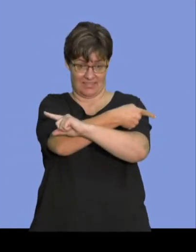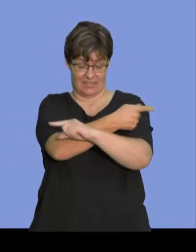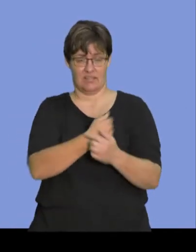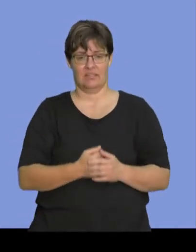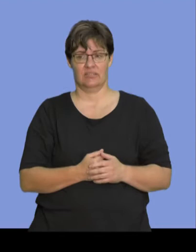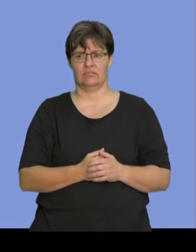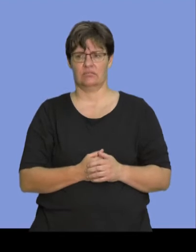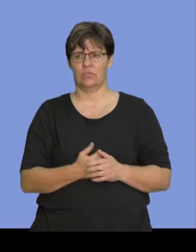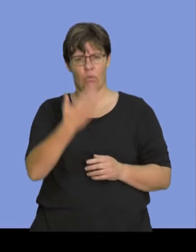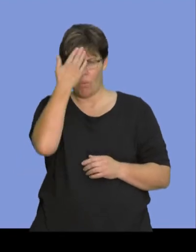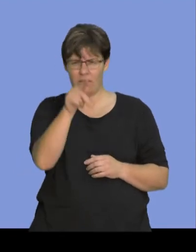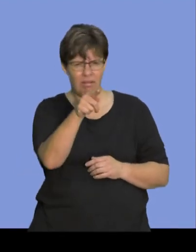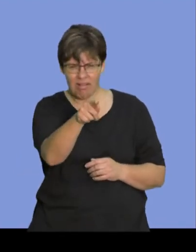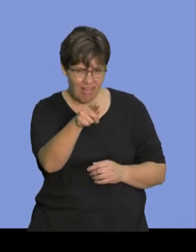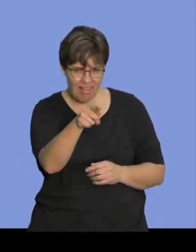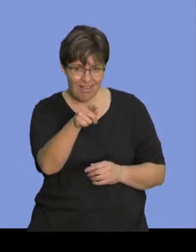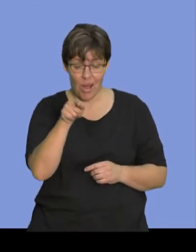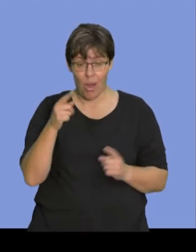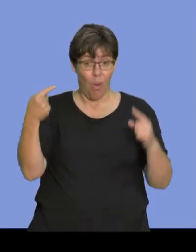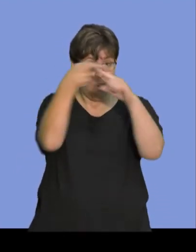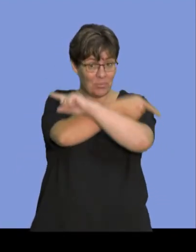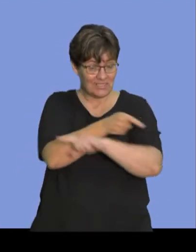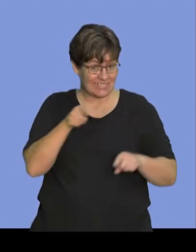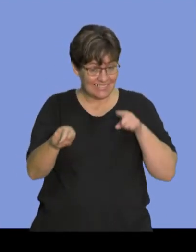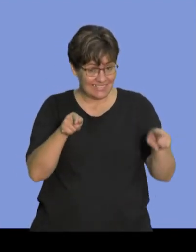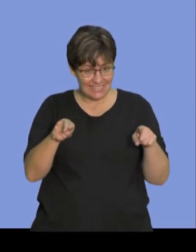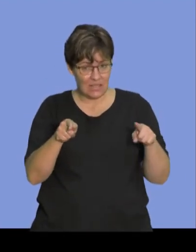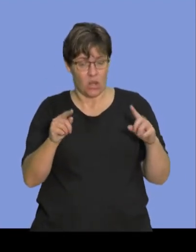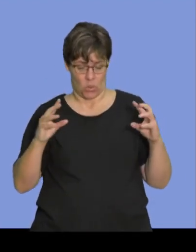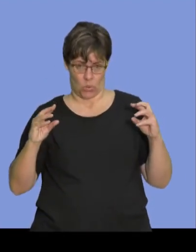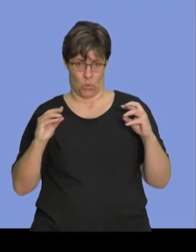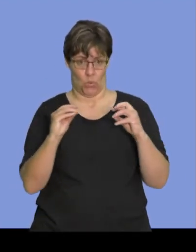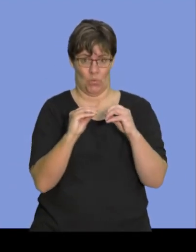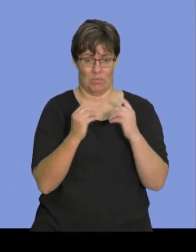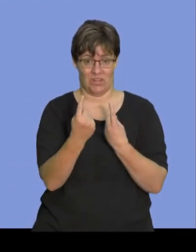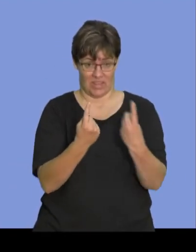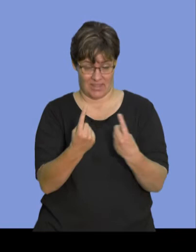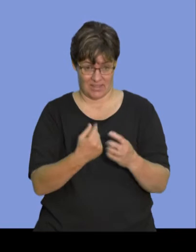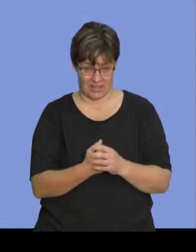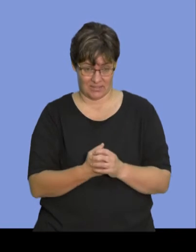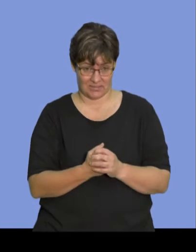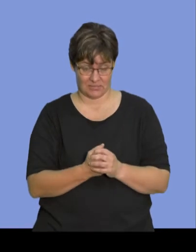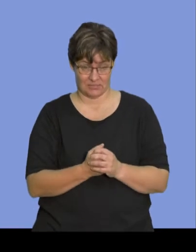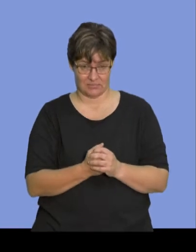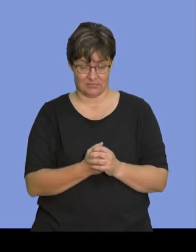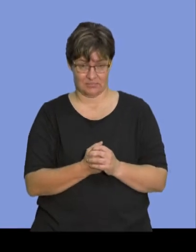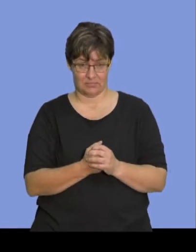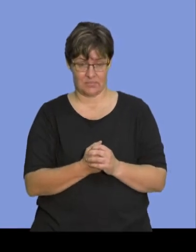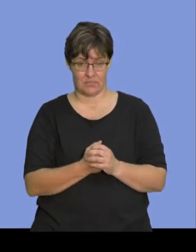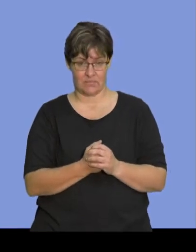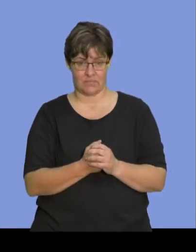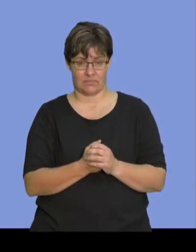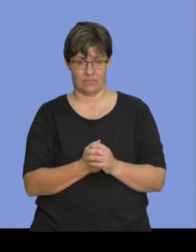And what do we know already about opposite poles is that they actually attract each other, they exert a force of attraction on